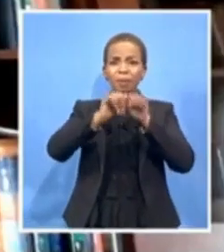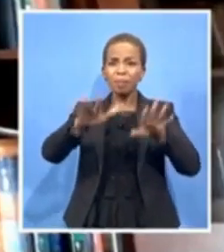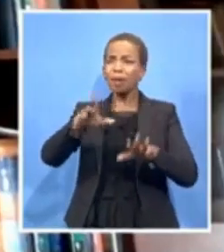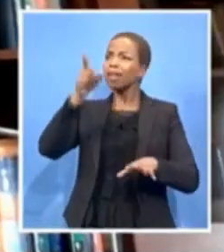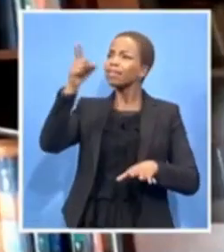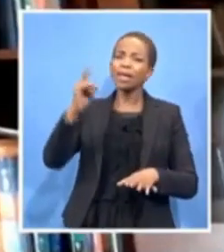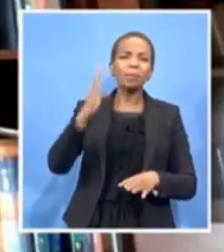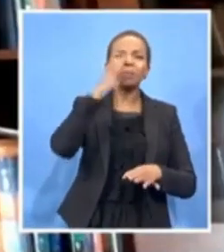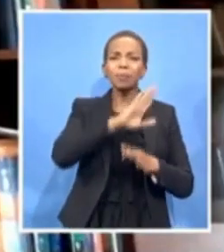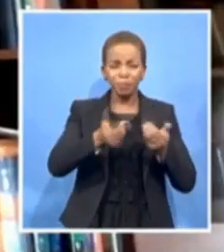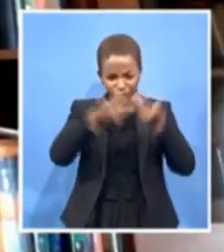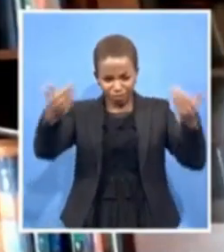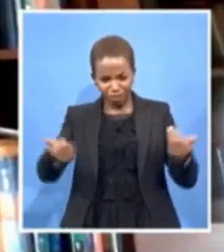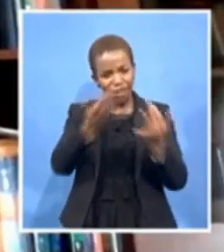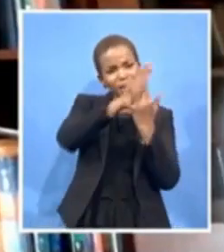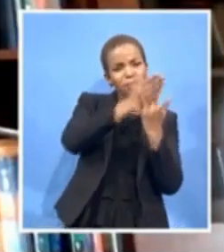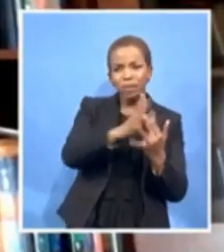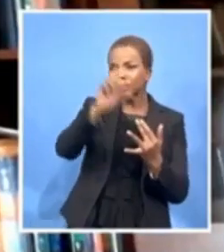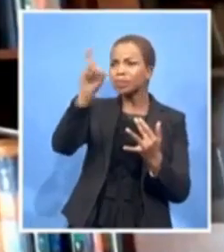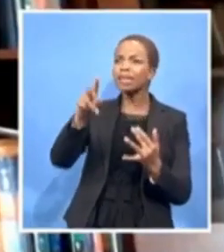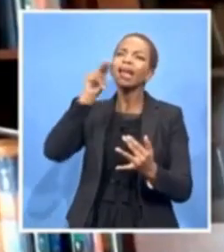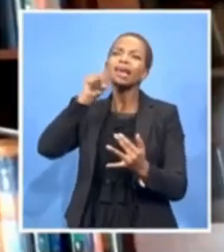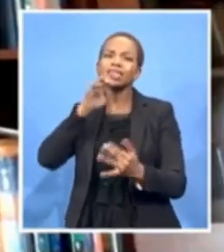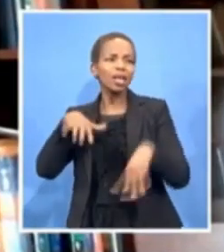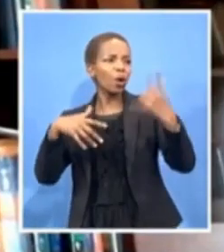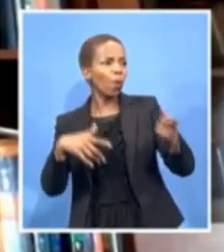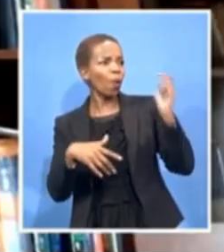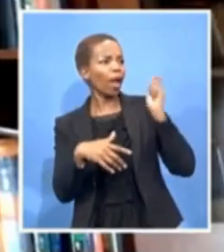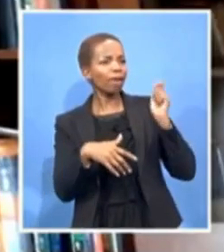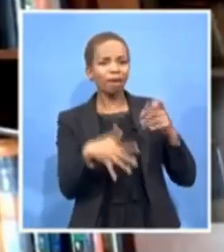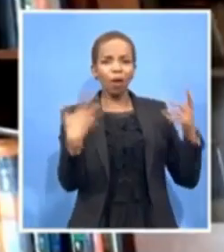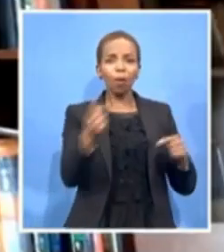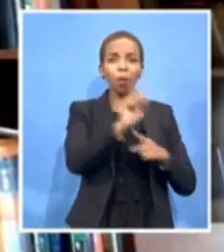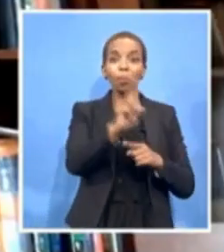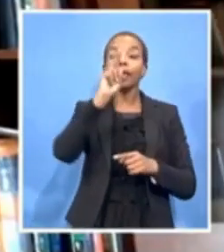Ghanaian and Kenyan. All they see is our black skin.